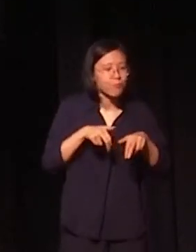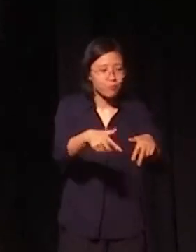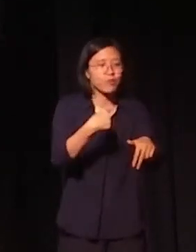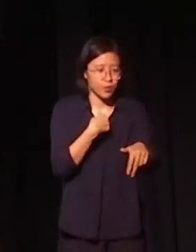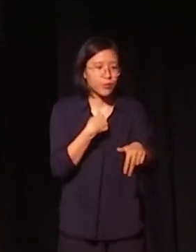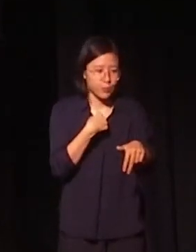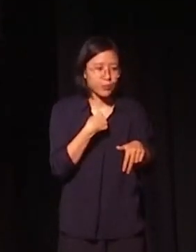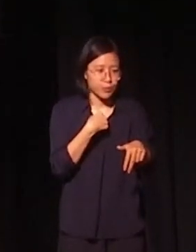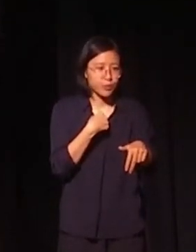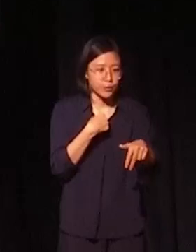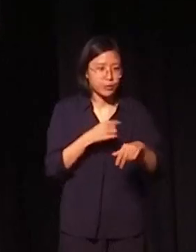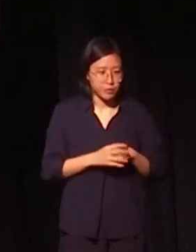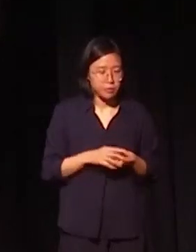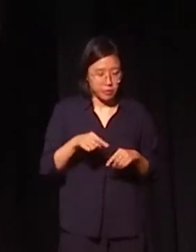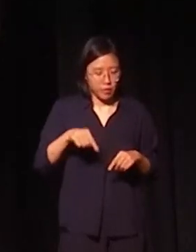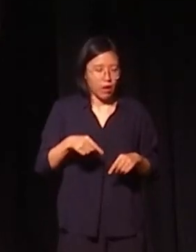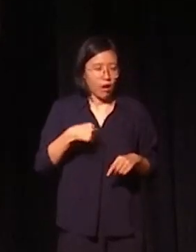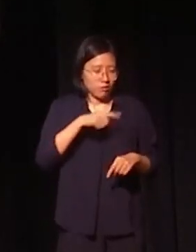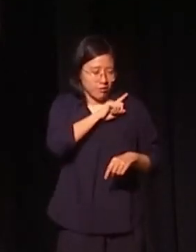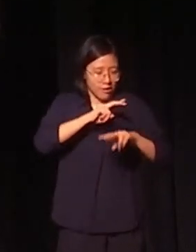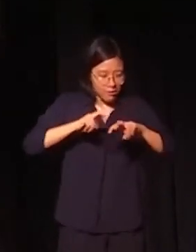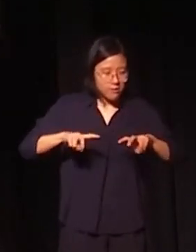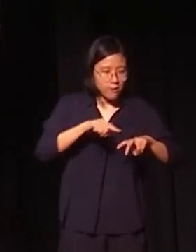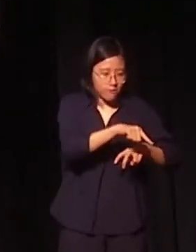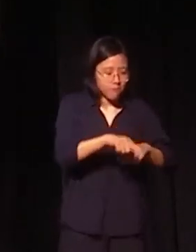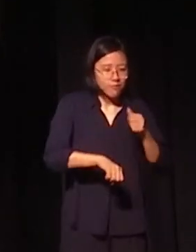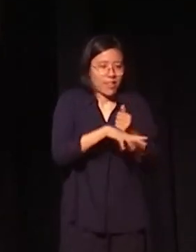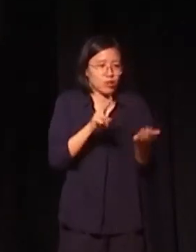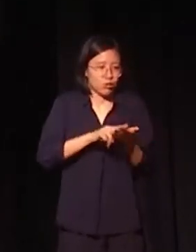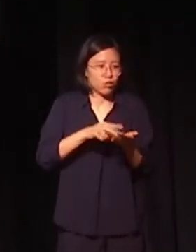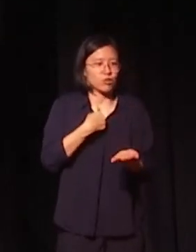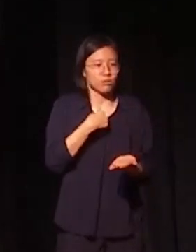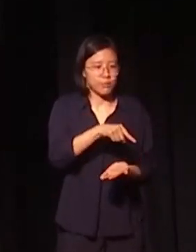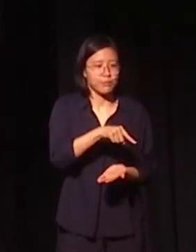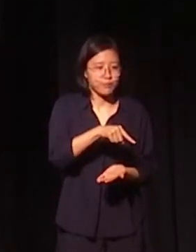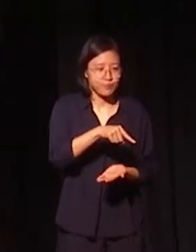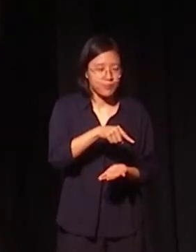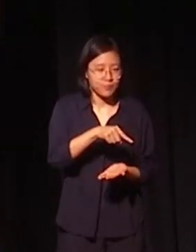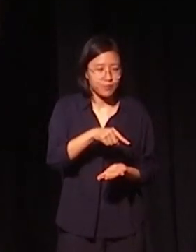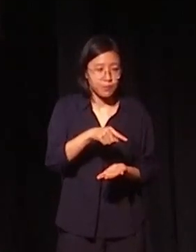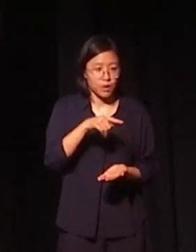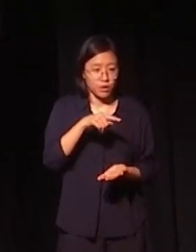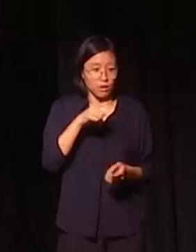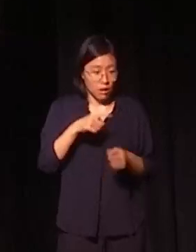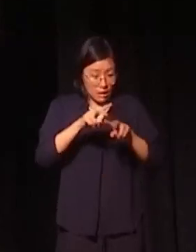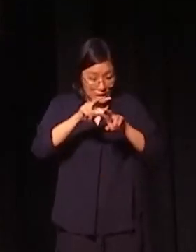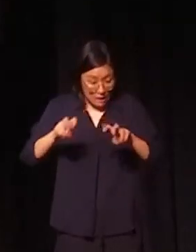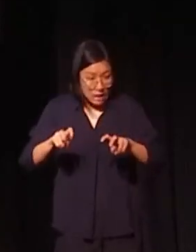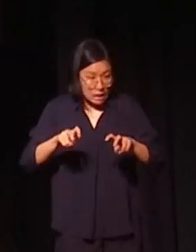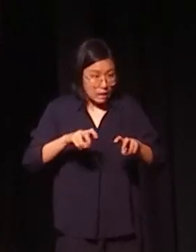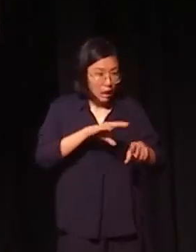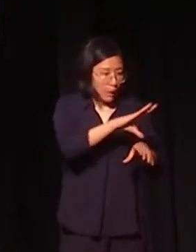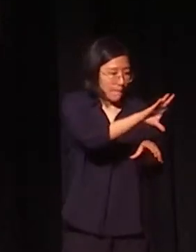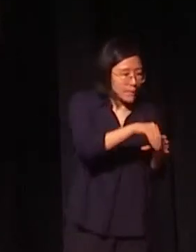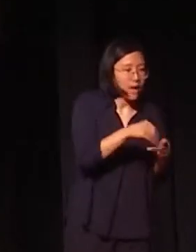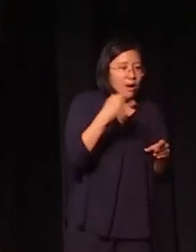that I've adopted in my research for the last 20 years, being very cognizant of the fact that even though I grew up in the deaf community, I have the privilege